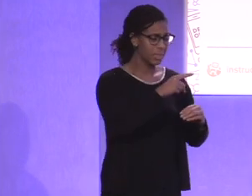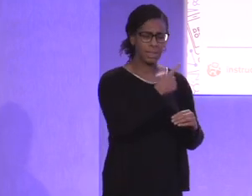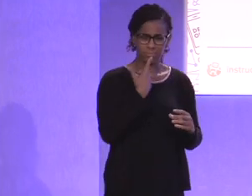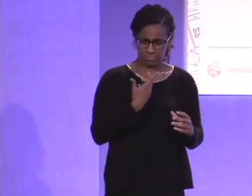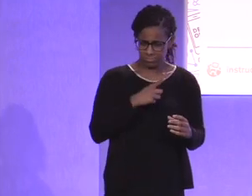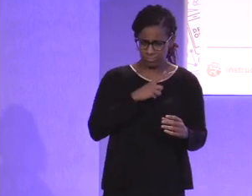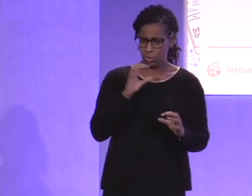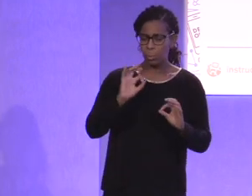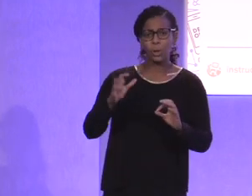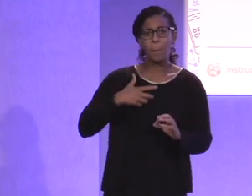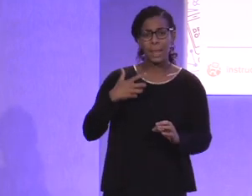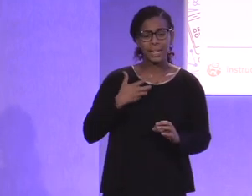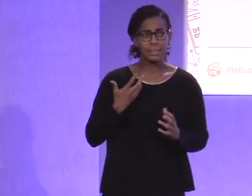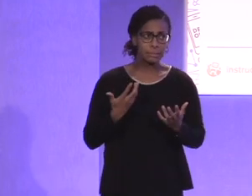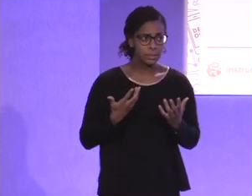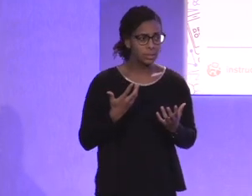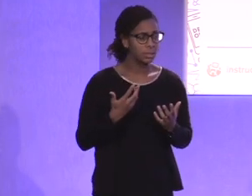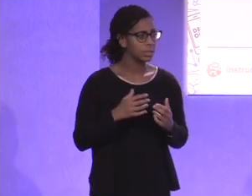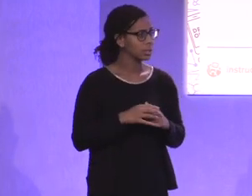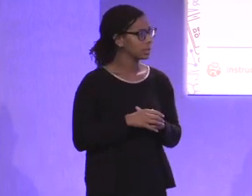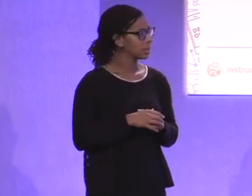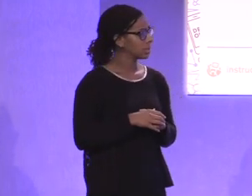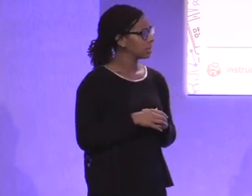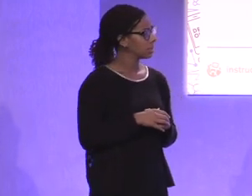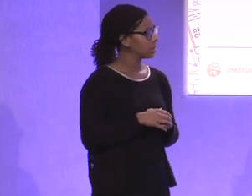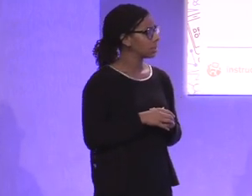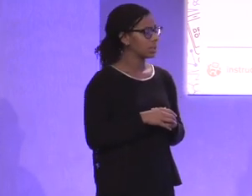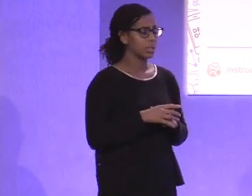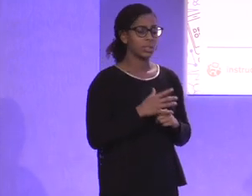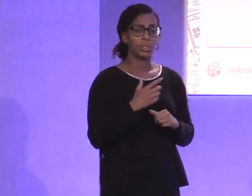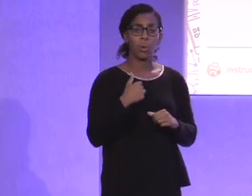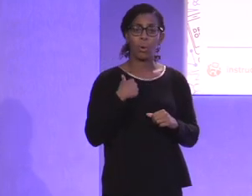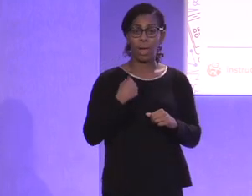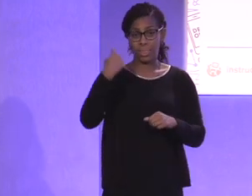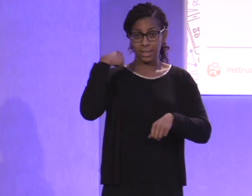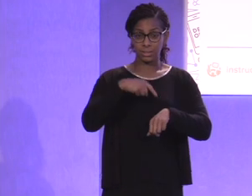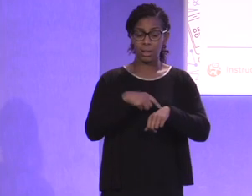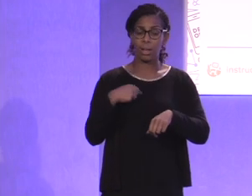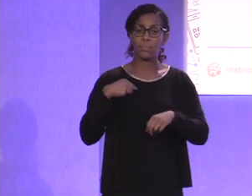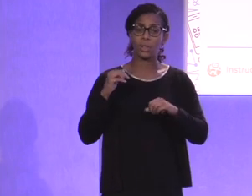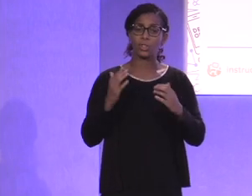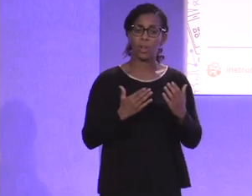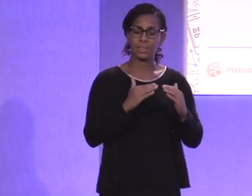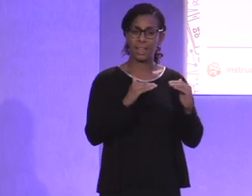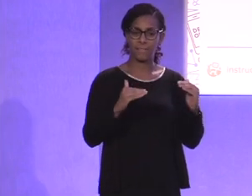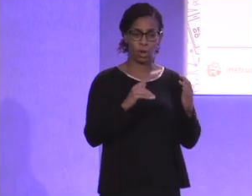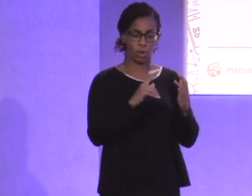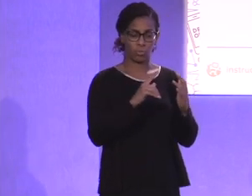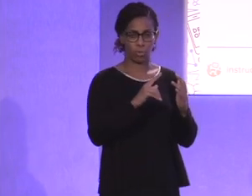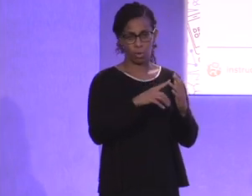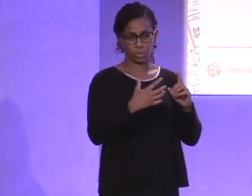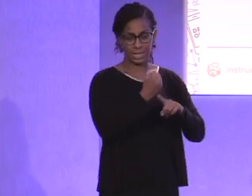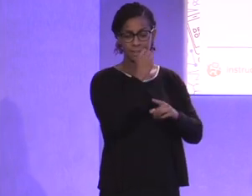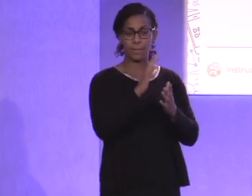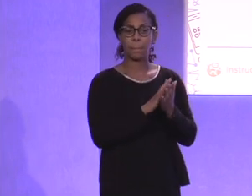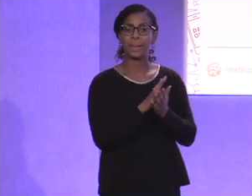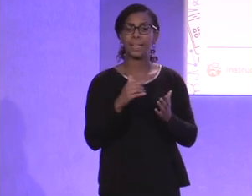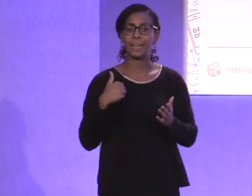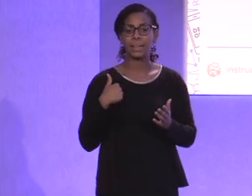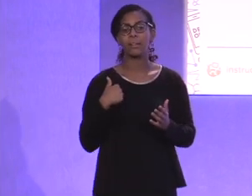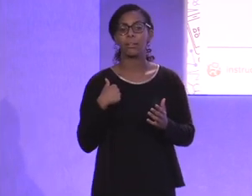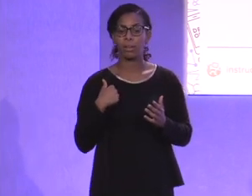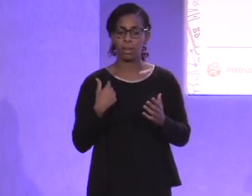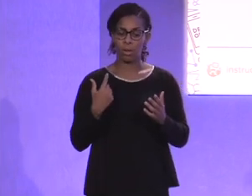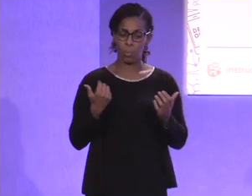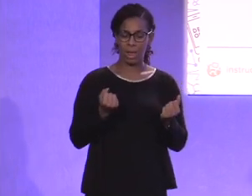a look and a think, and we were like, yeah, actually. So our service level objective at the time gave us like 43 minutes of user